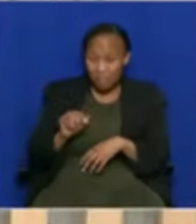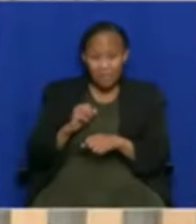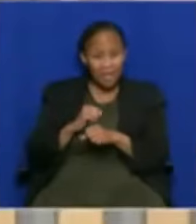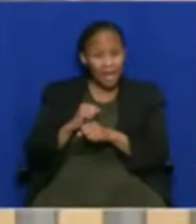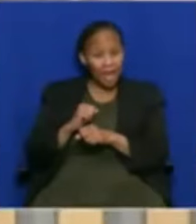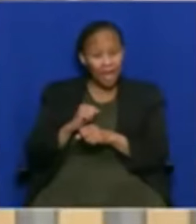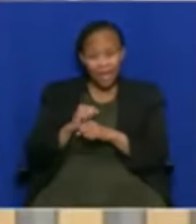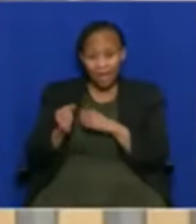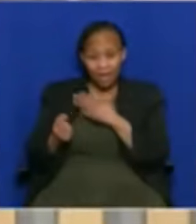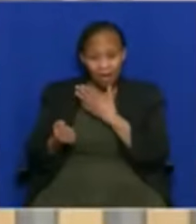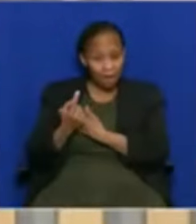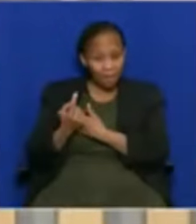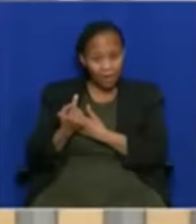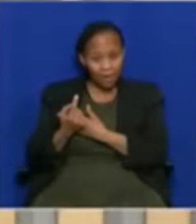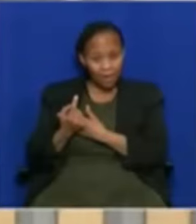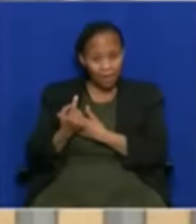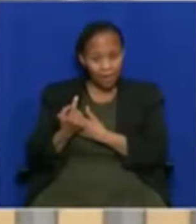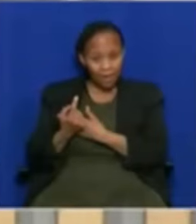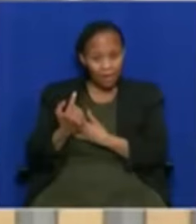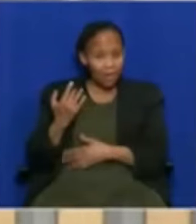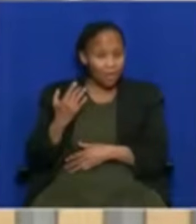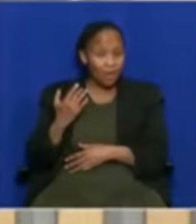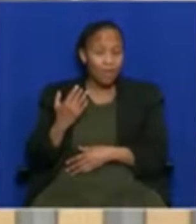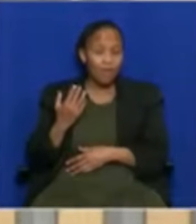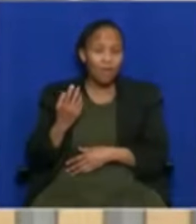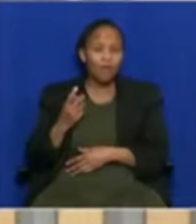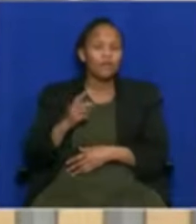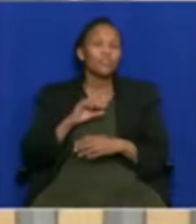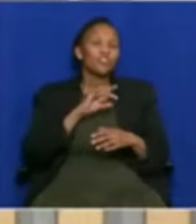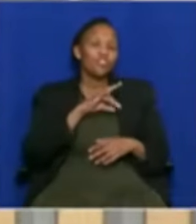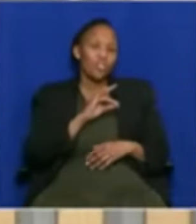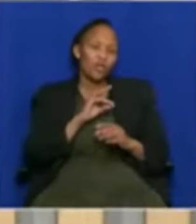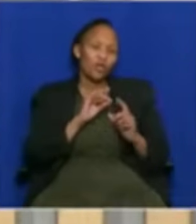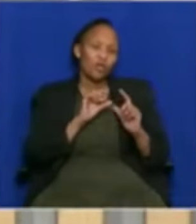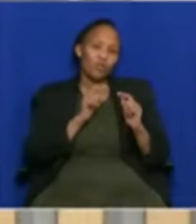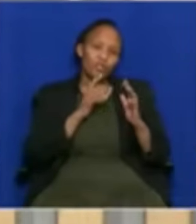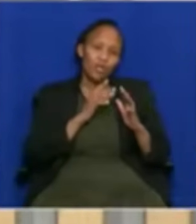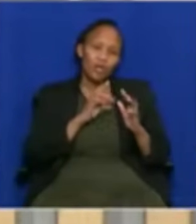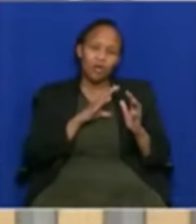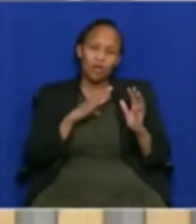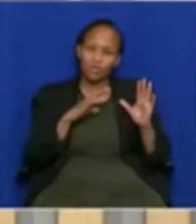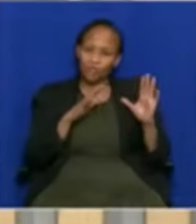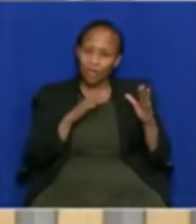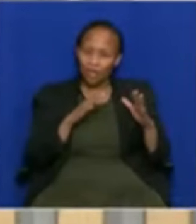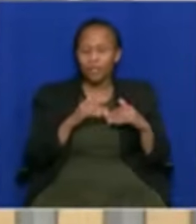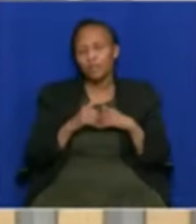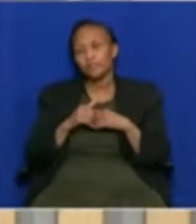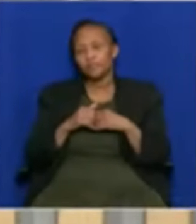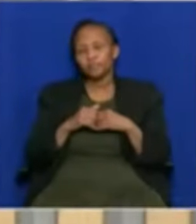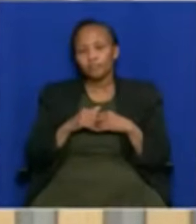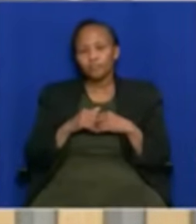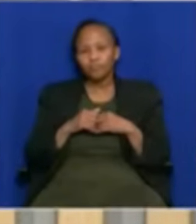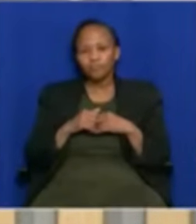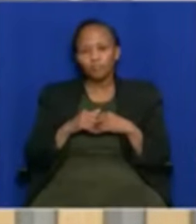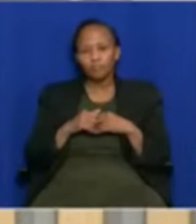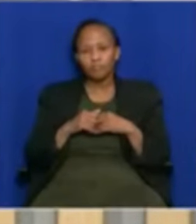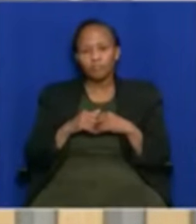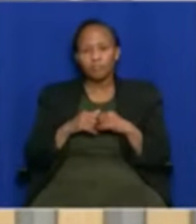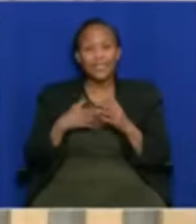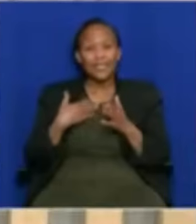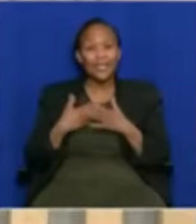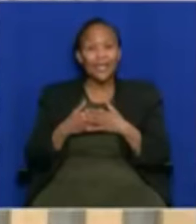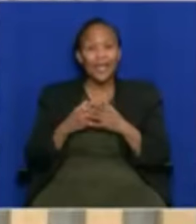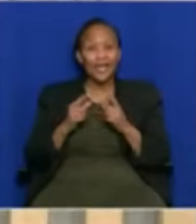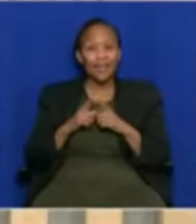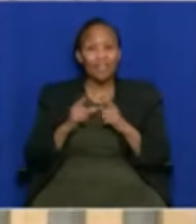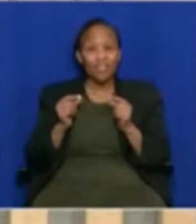Chair, Commissioners, Council, the investigation. Can I just finish? Because just to